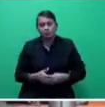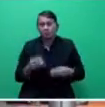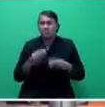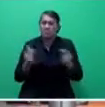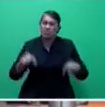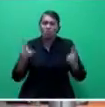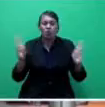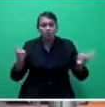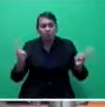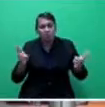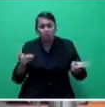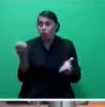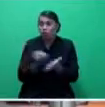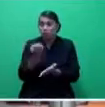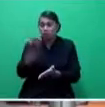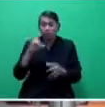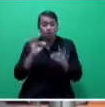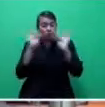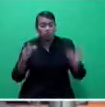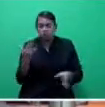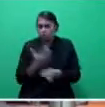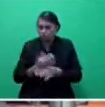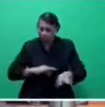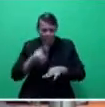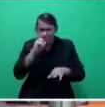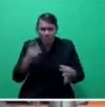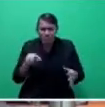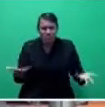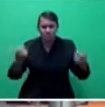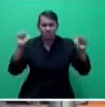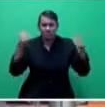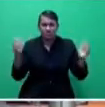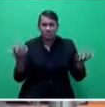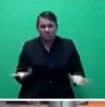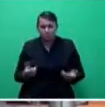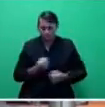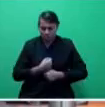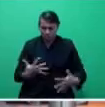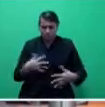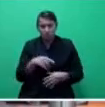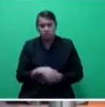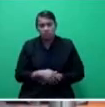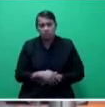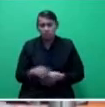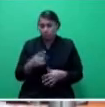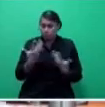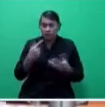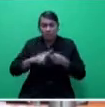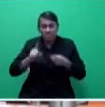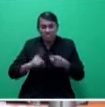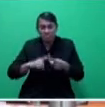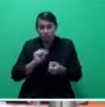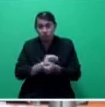economic framework. And as we know, Mr. Speaker, sir, we came up very quickly with a COVID-19 budget